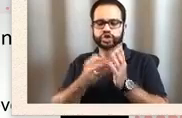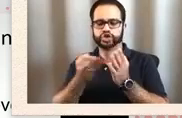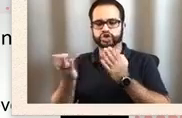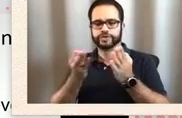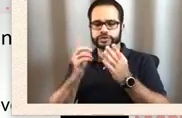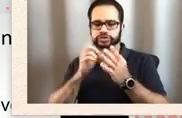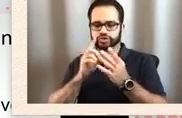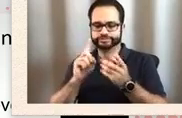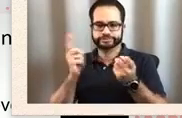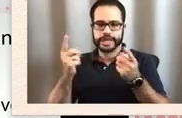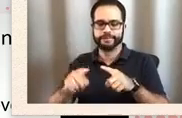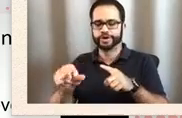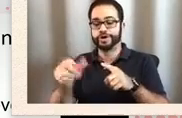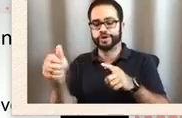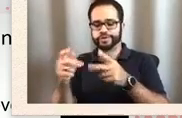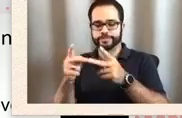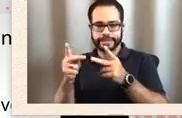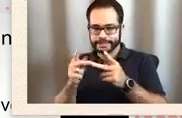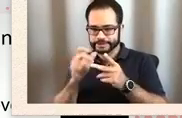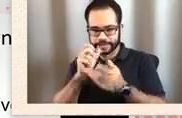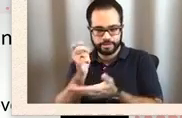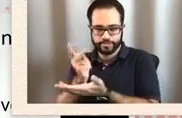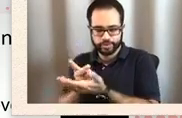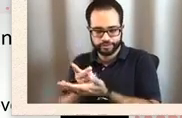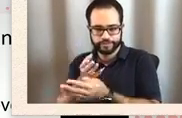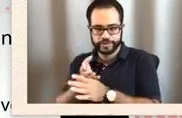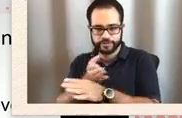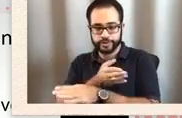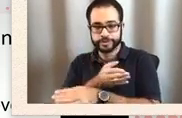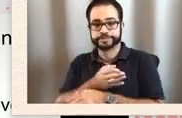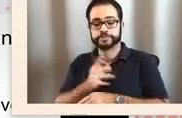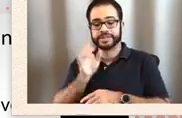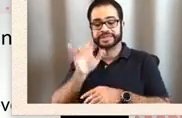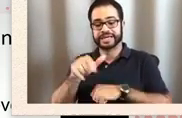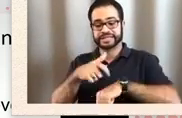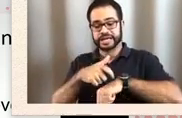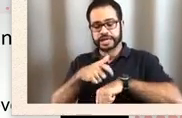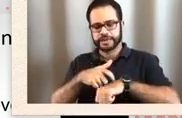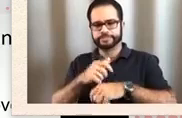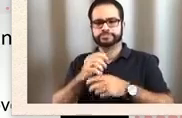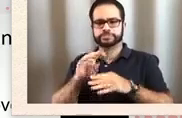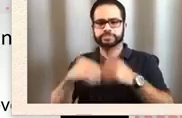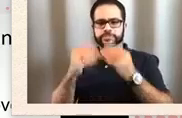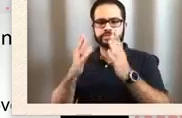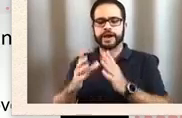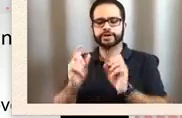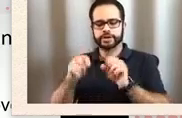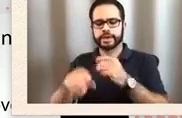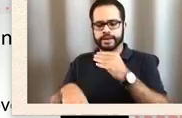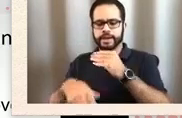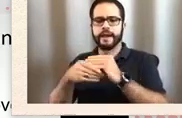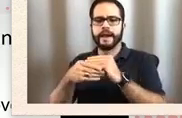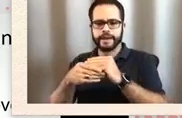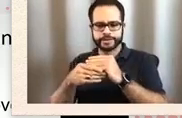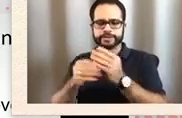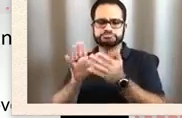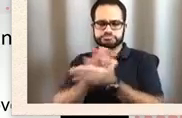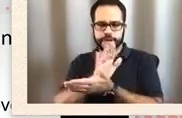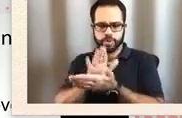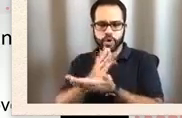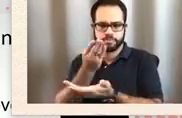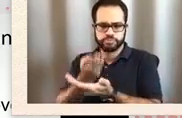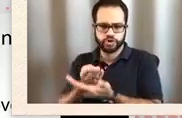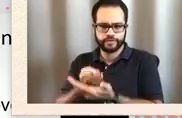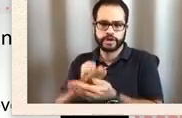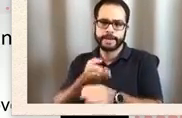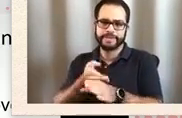these instances, the provider will be able to add documentation to justify that change in location before they submit their